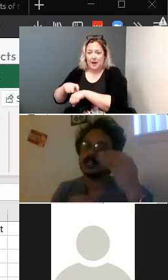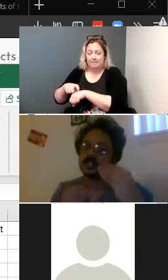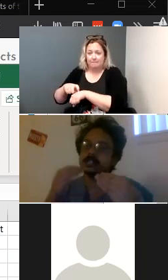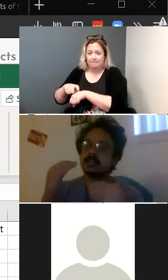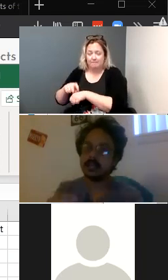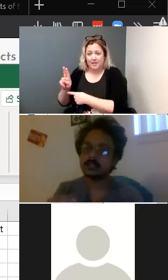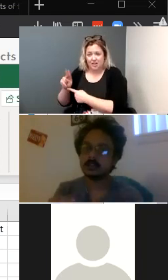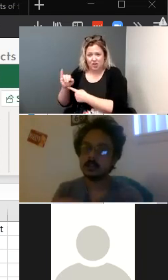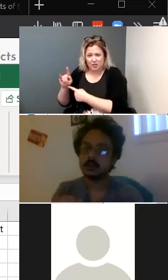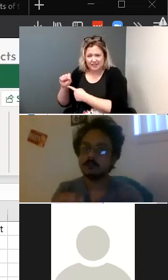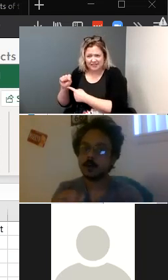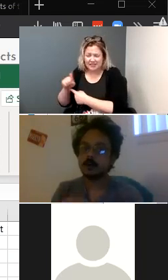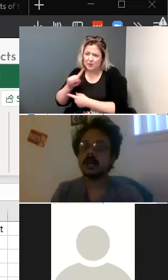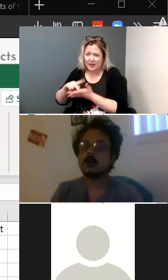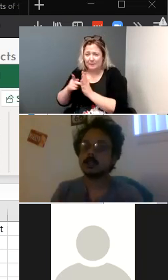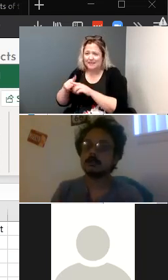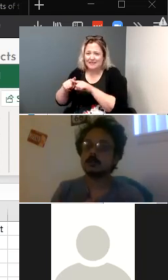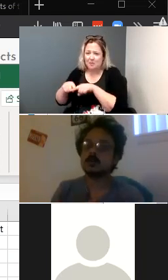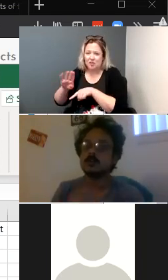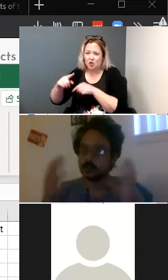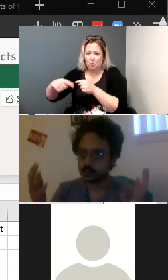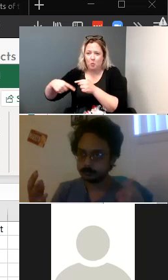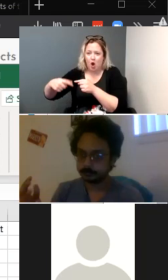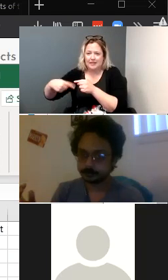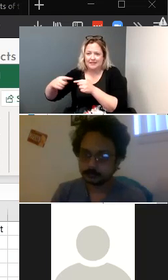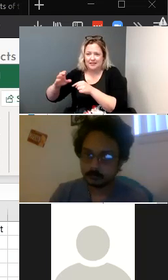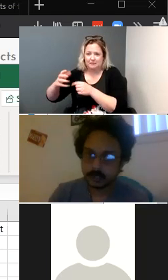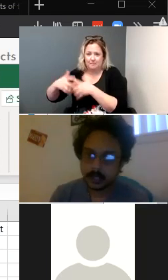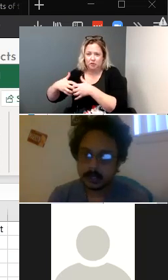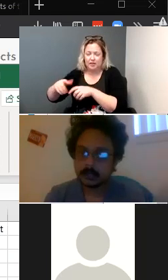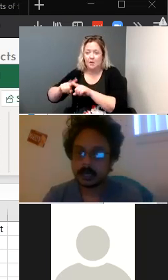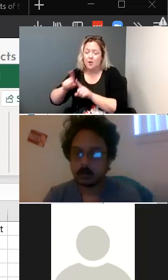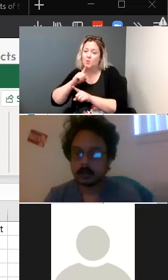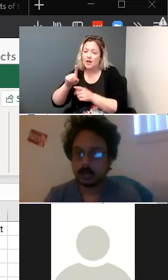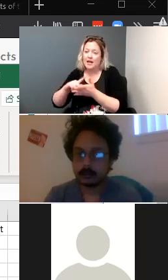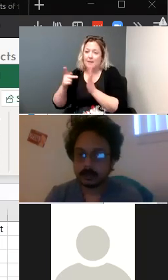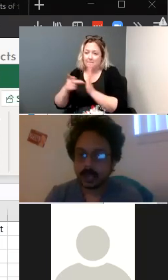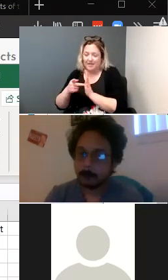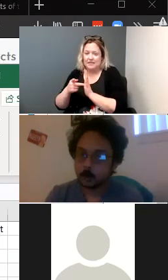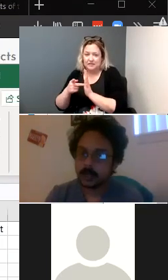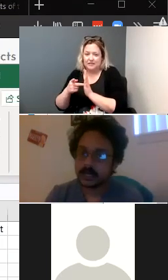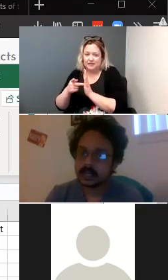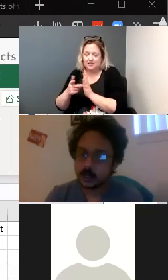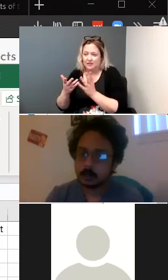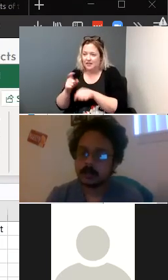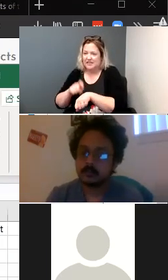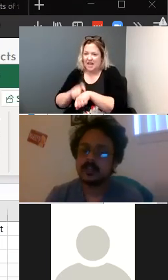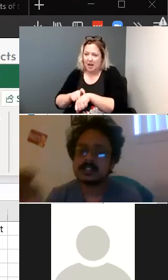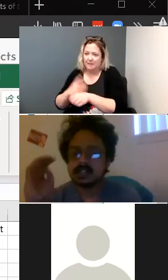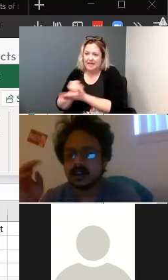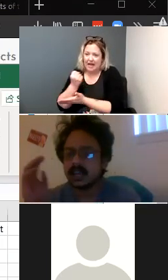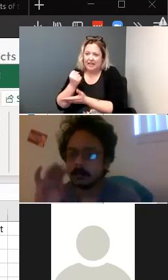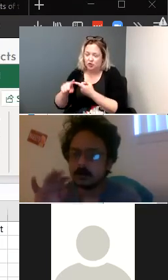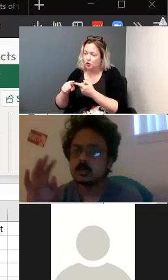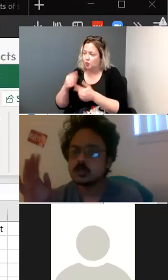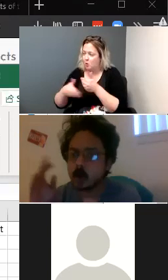of operations it takes for your algorithm to converge. Now, up to n cubed, we